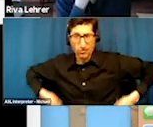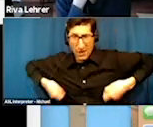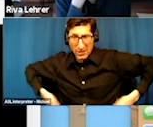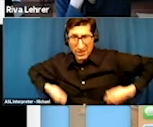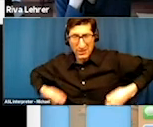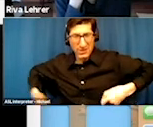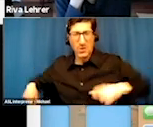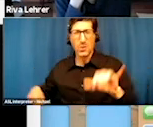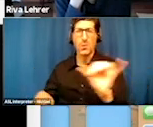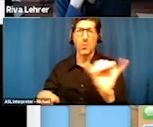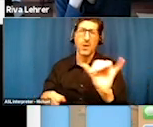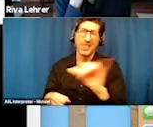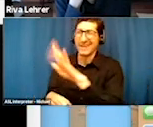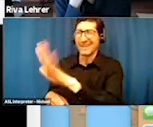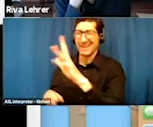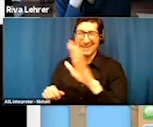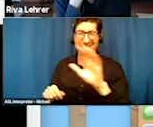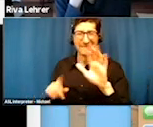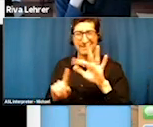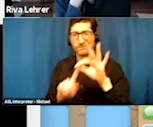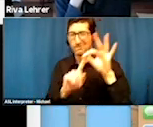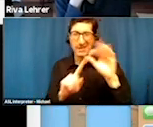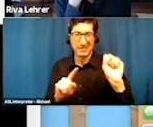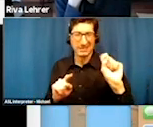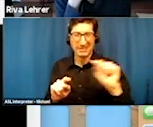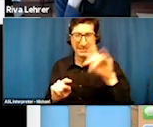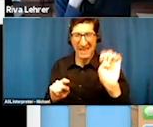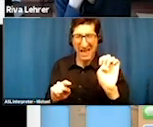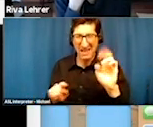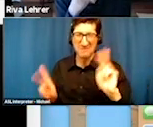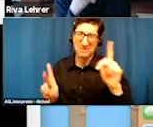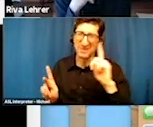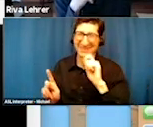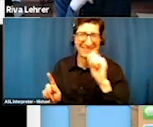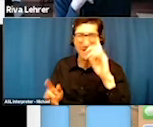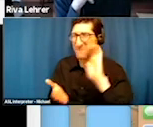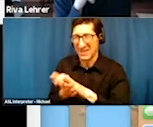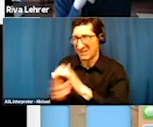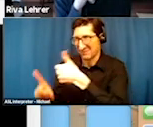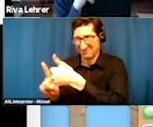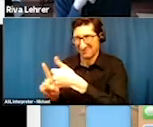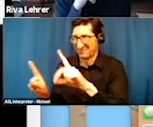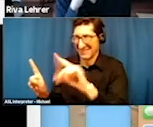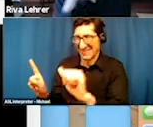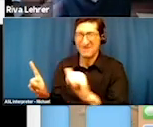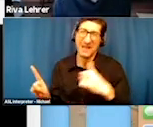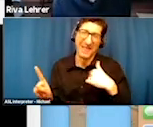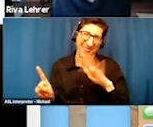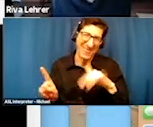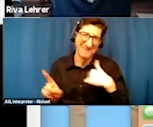punk affectation that nobody believed that he was actually disabled, which used to just completely double me over in laughter.